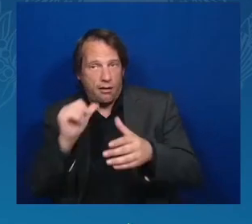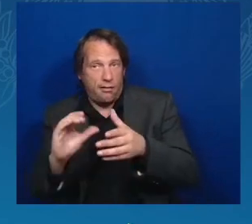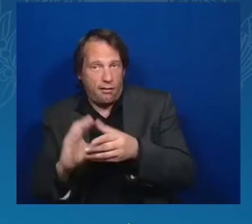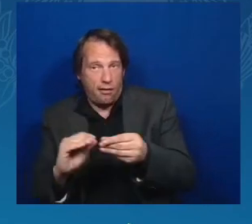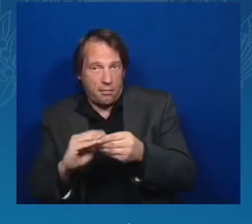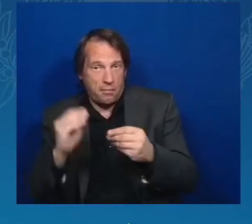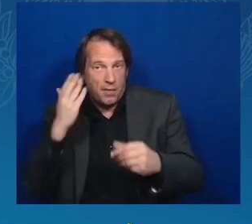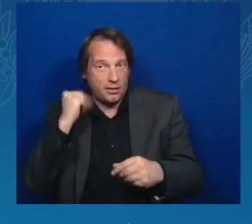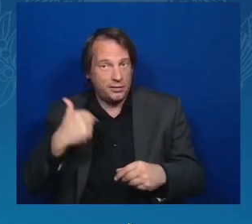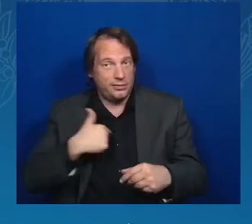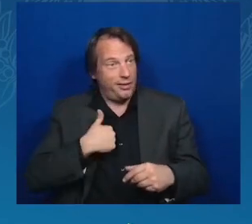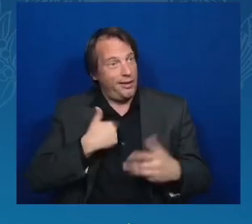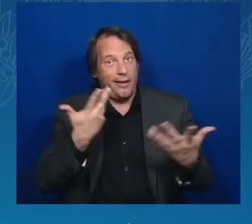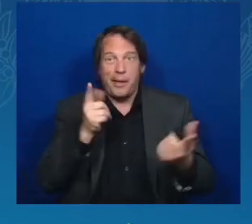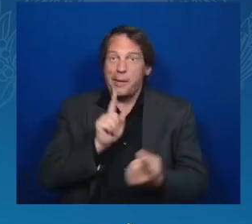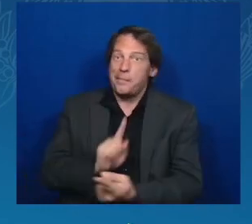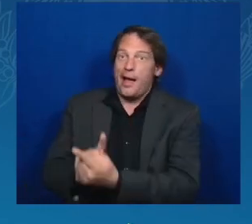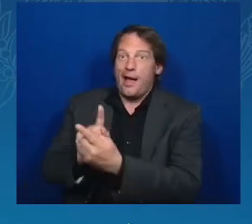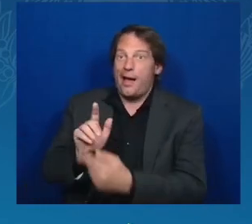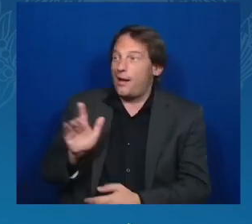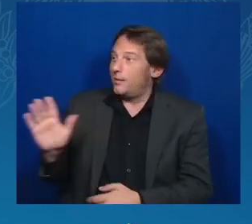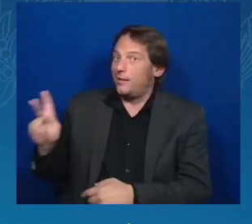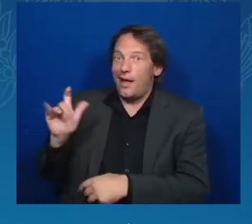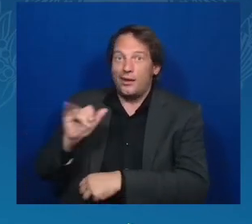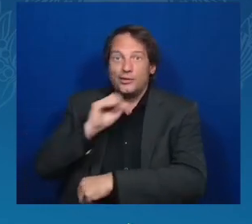College as class president. Yes.